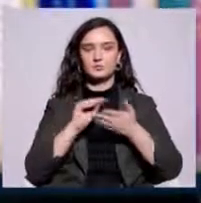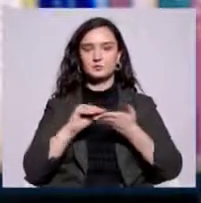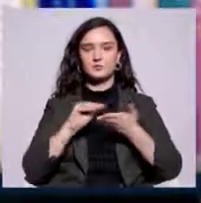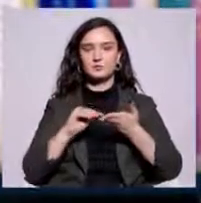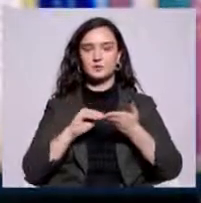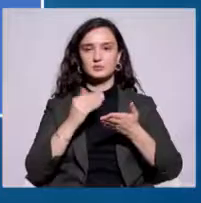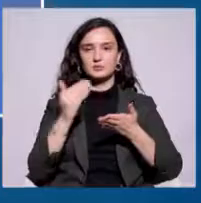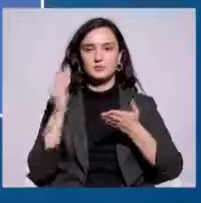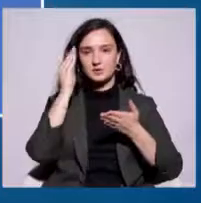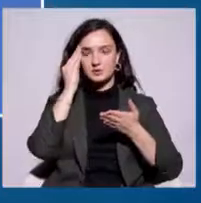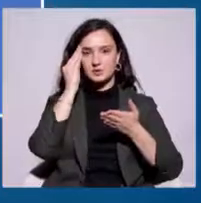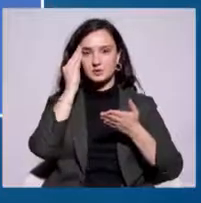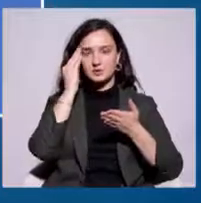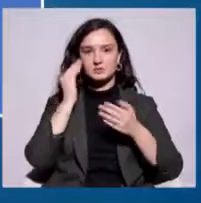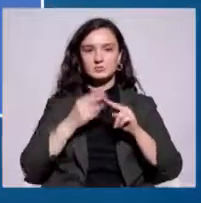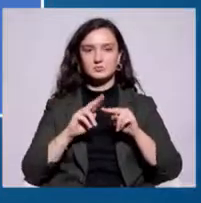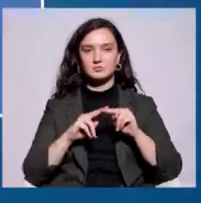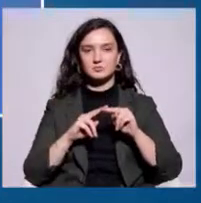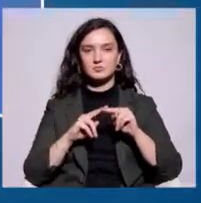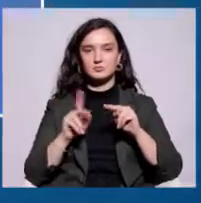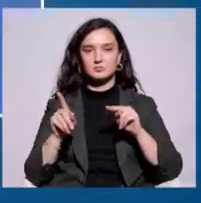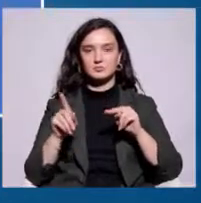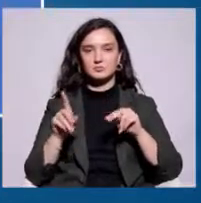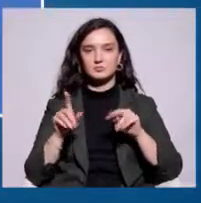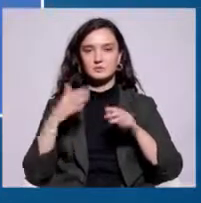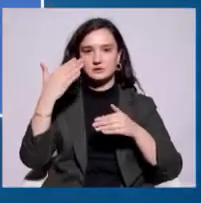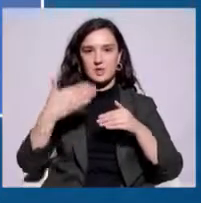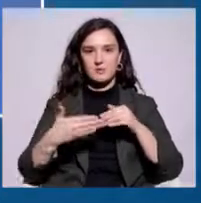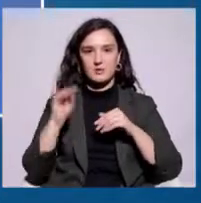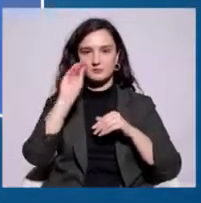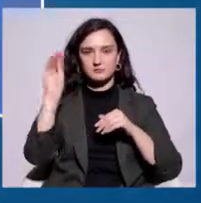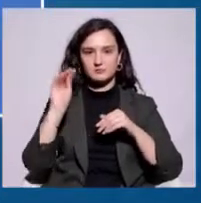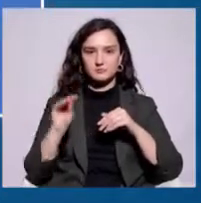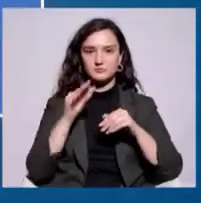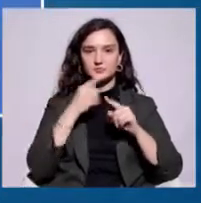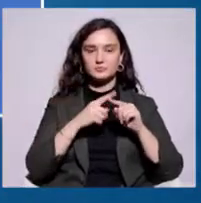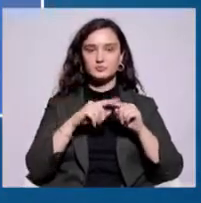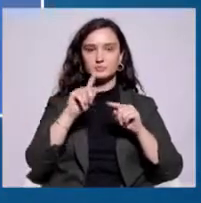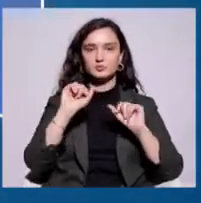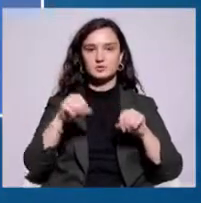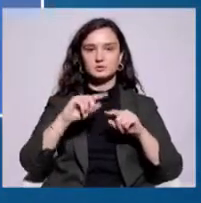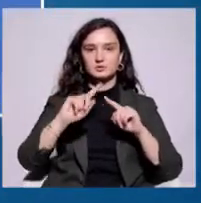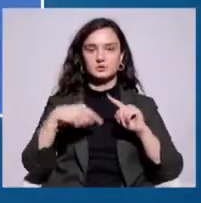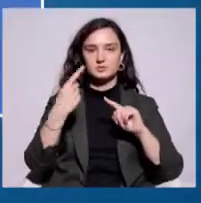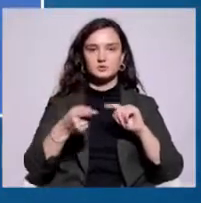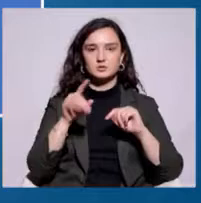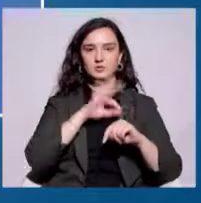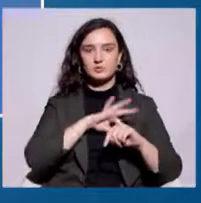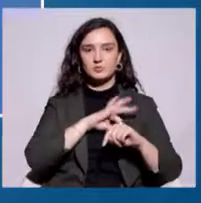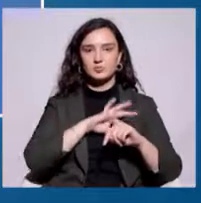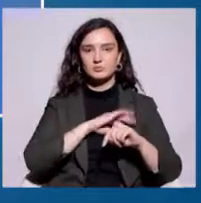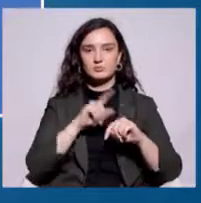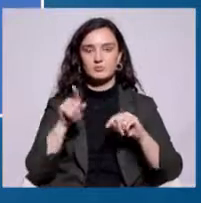write down your ideas on the whiteboard, and you can put old and